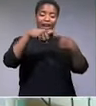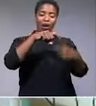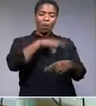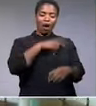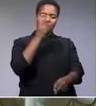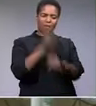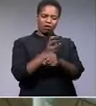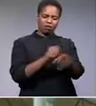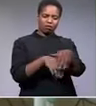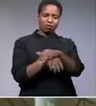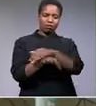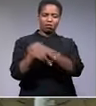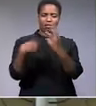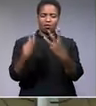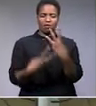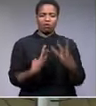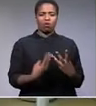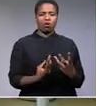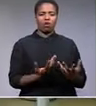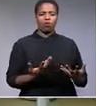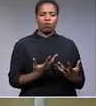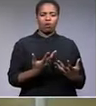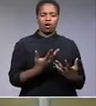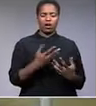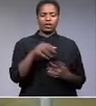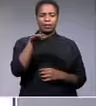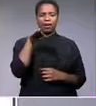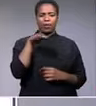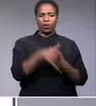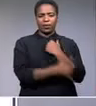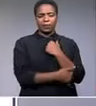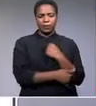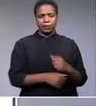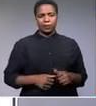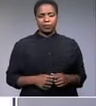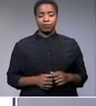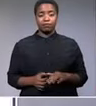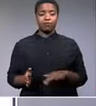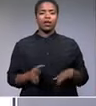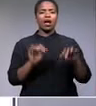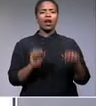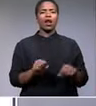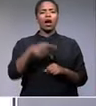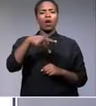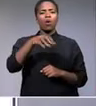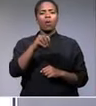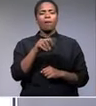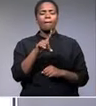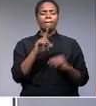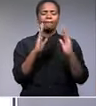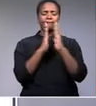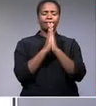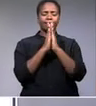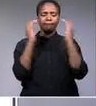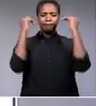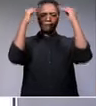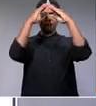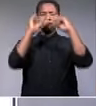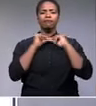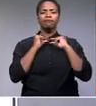to go back to work. Pindai Duwe, Harare, Zimbabwe. Well, Pope Francis is praying for world peace, particularly